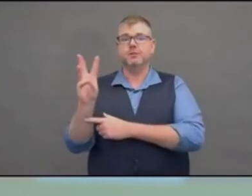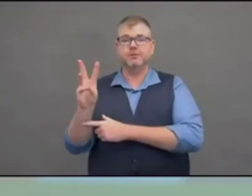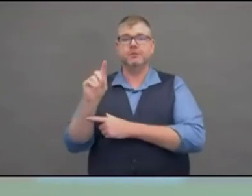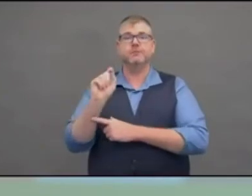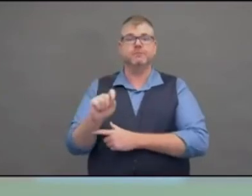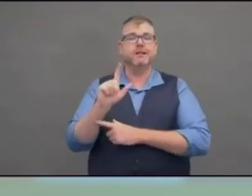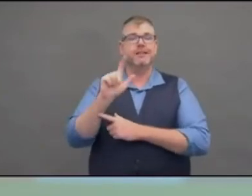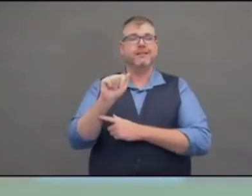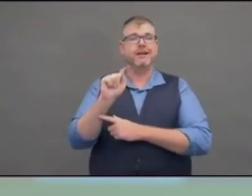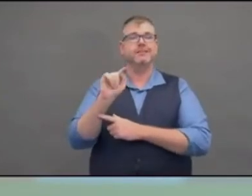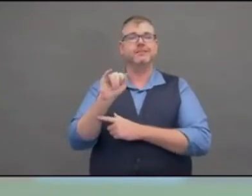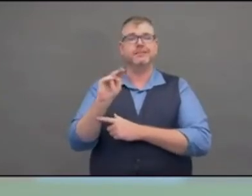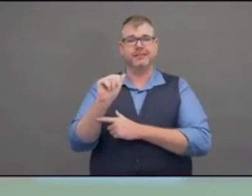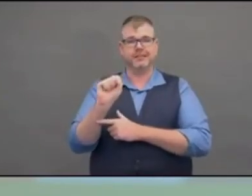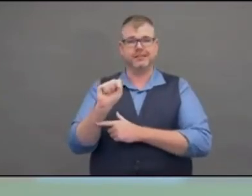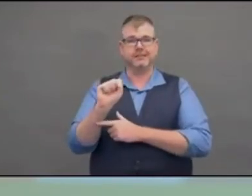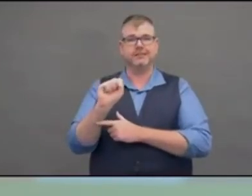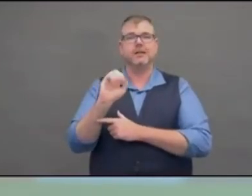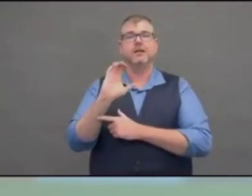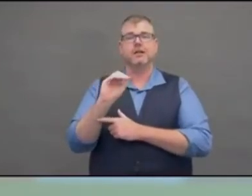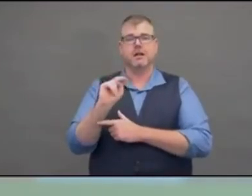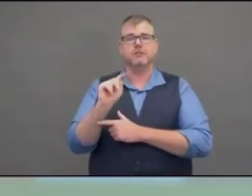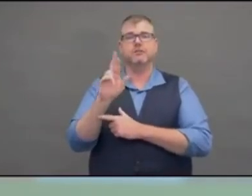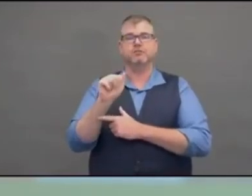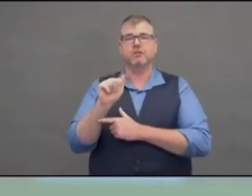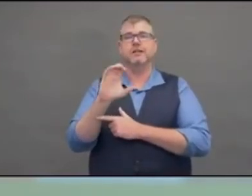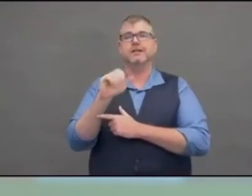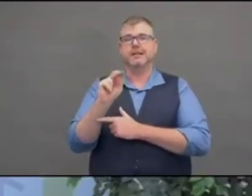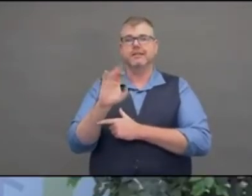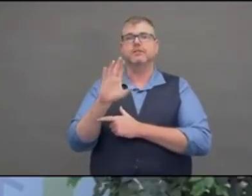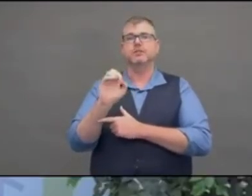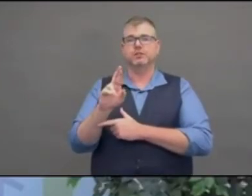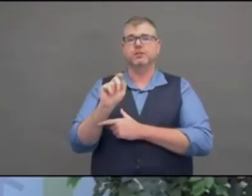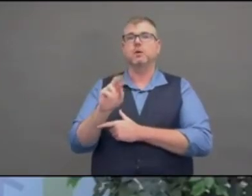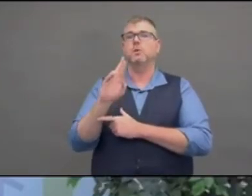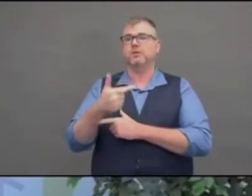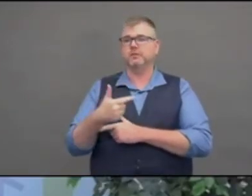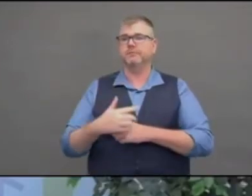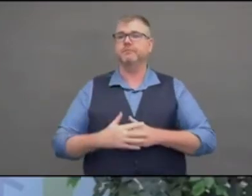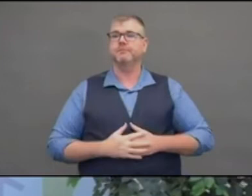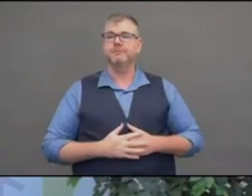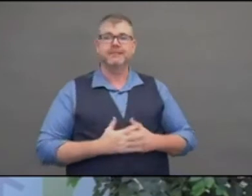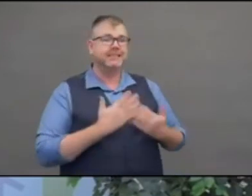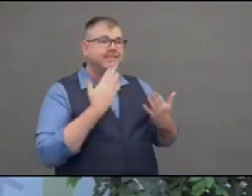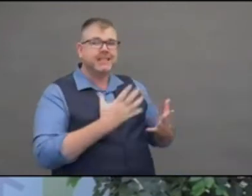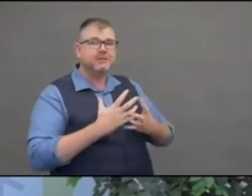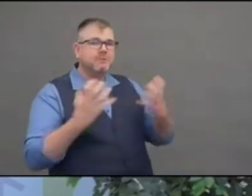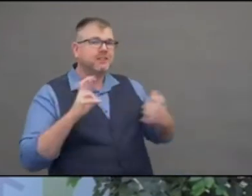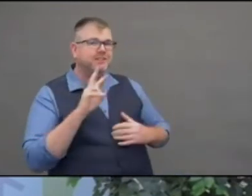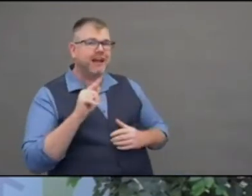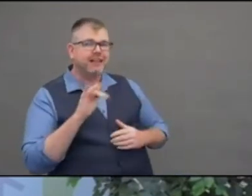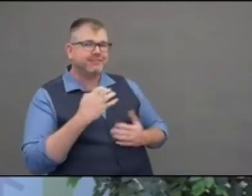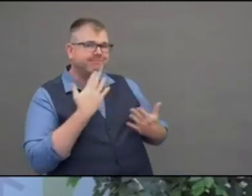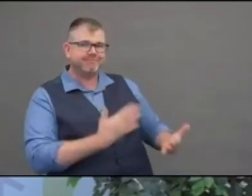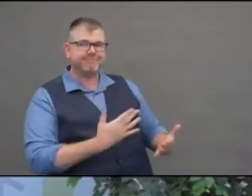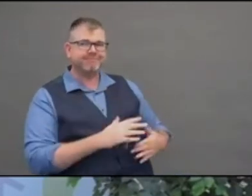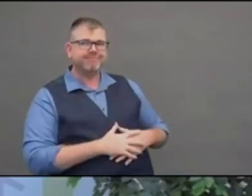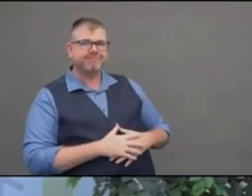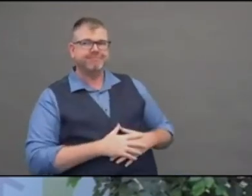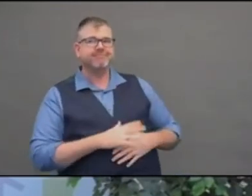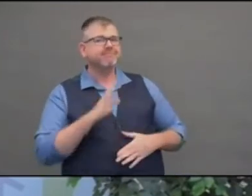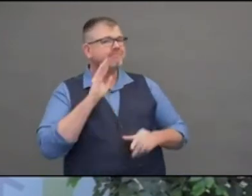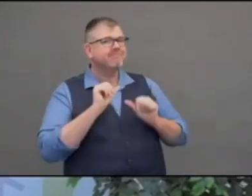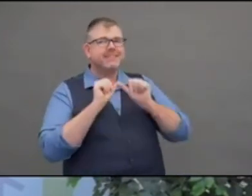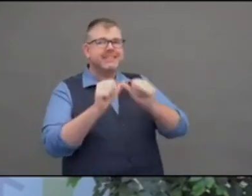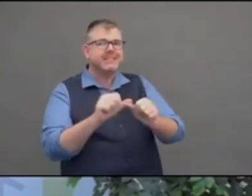www.latinascontracancer.org. Thank you so much, Valerie. And thank you for being here today as we continue to work on Binational Health Week. And we're